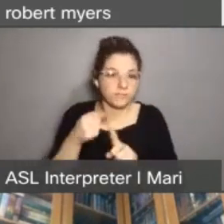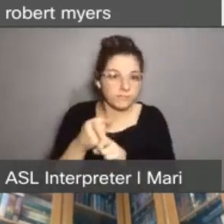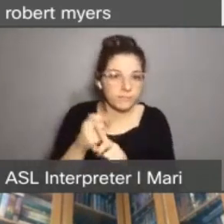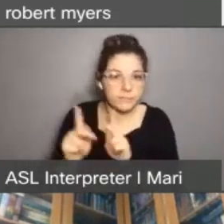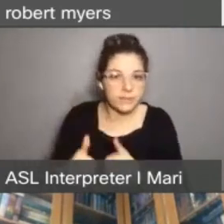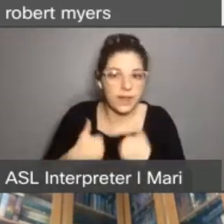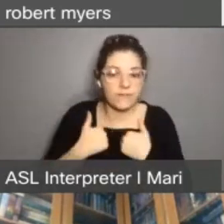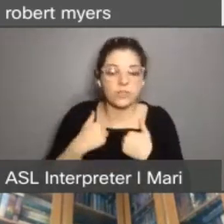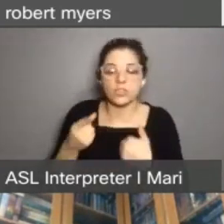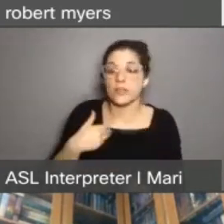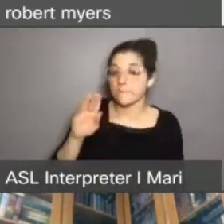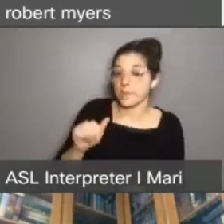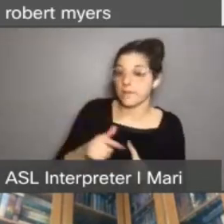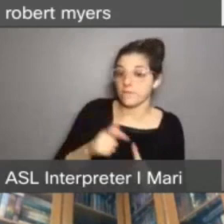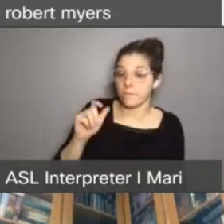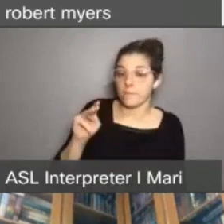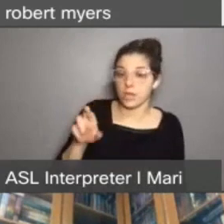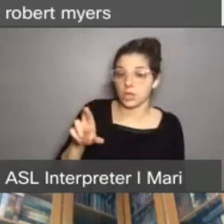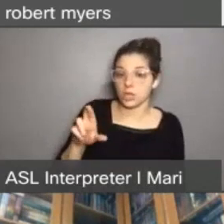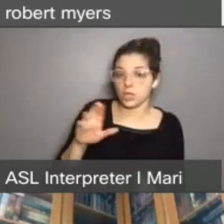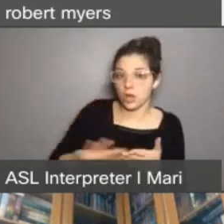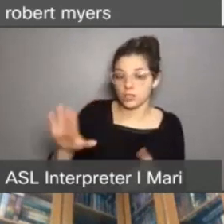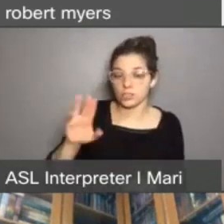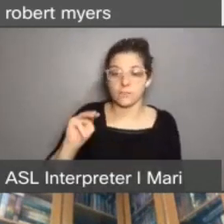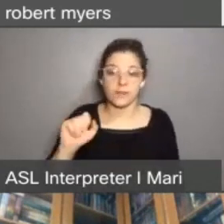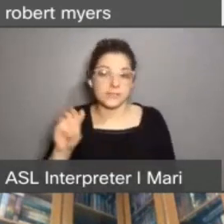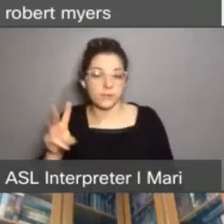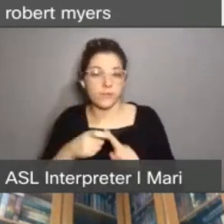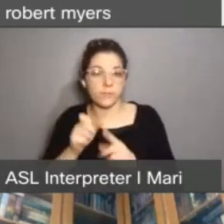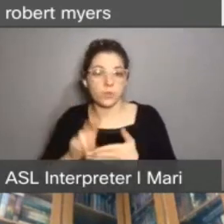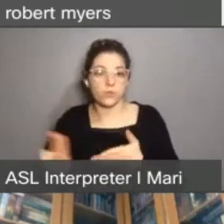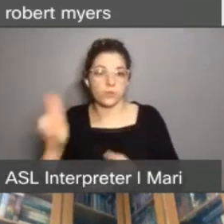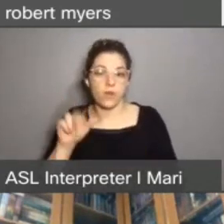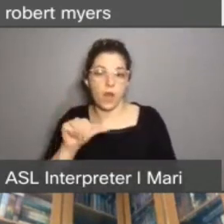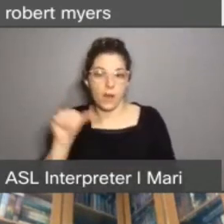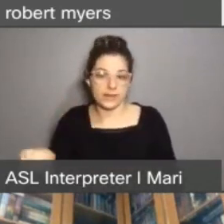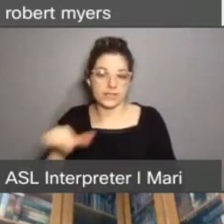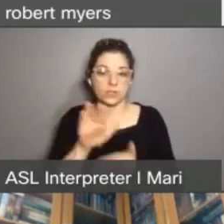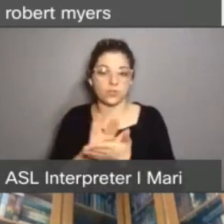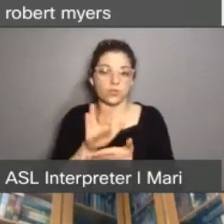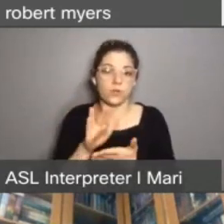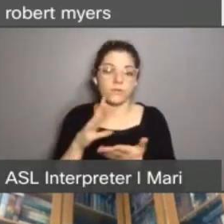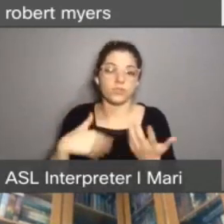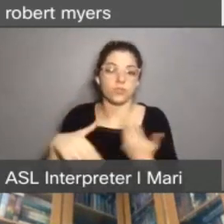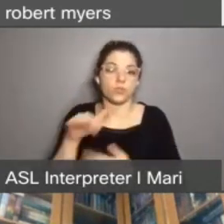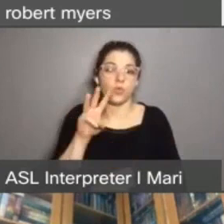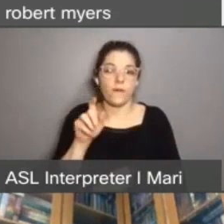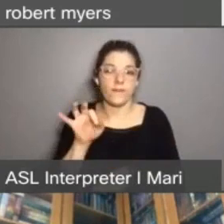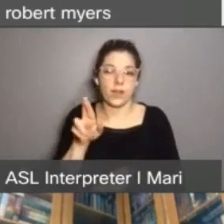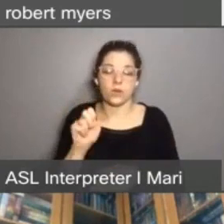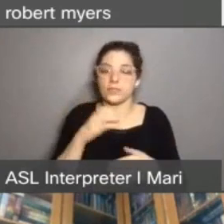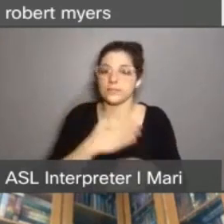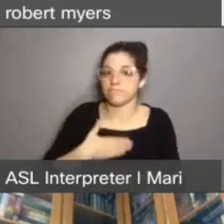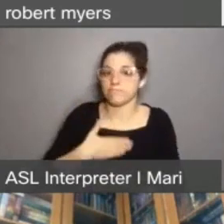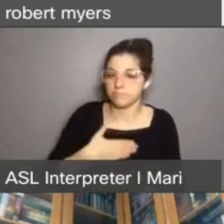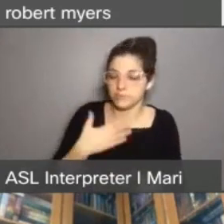Neifeld holds a BA from Elmira College and an MSW from the University of Albany School of Social Welfare. And it's a pleasure to be